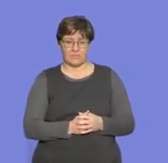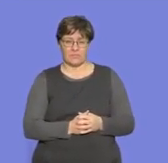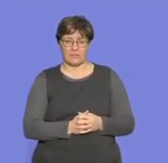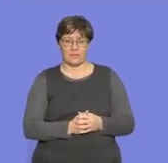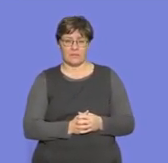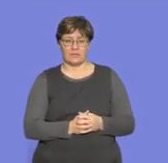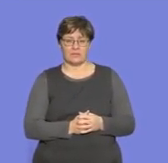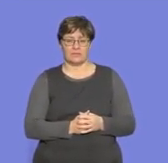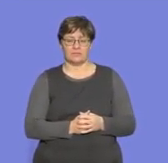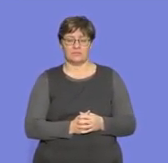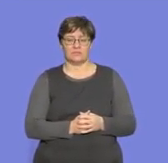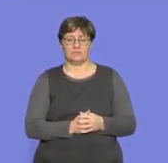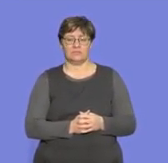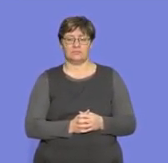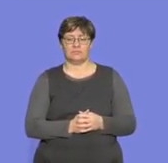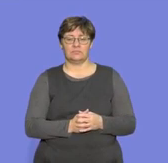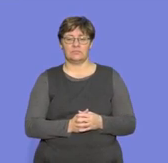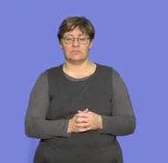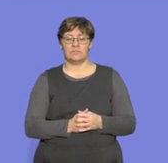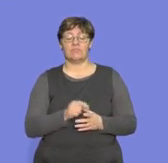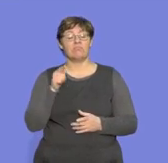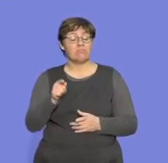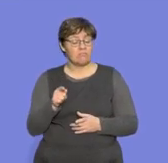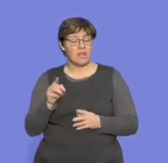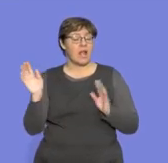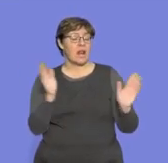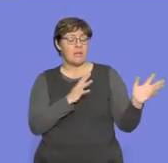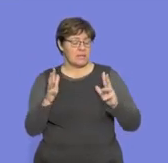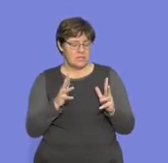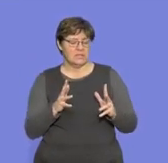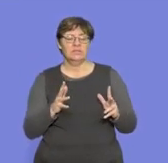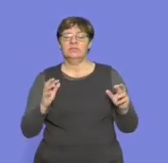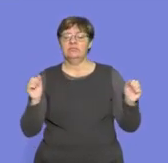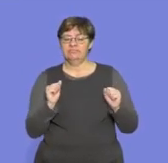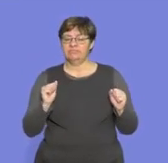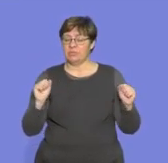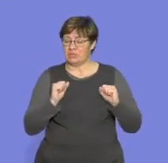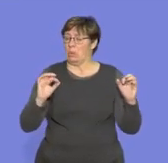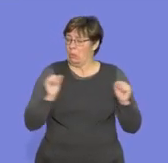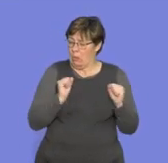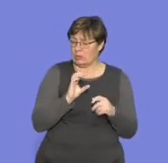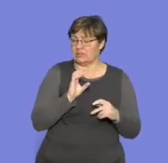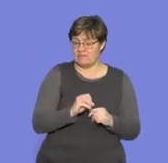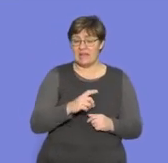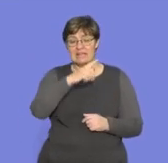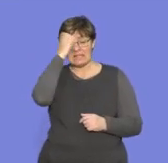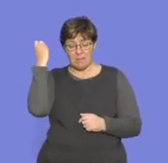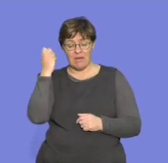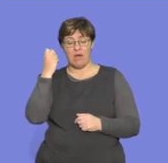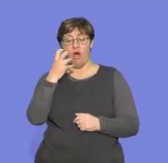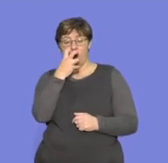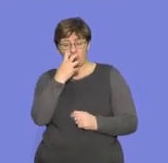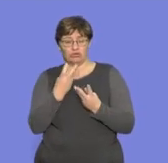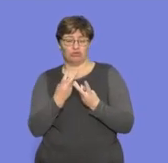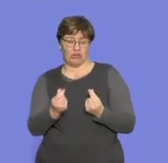parts of The Cape climate that is province. experienced here is that the winters are The climate cold, that is experienced here is that summers the are winters hot are and dry, cold, the summers soil is are hot and dry, infertile, and